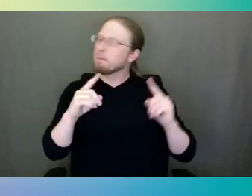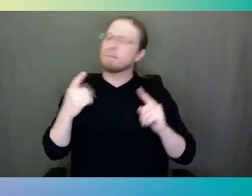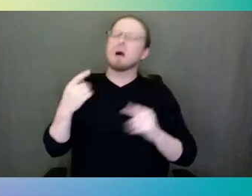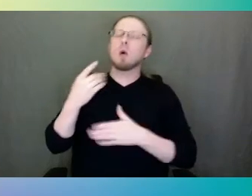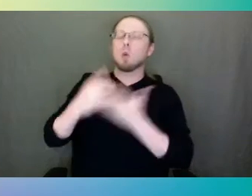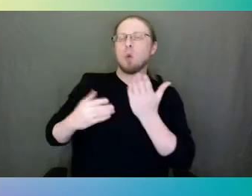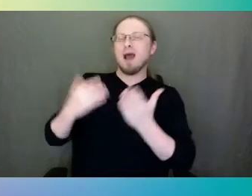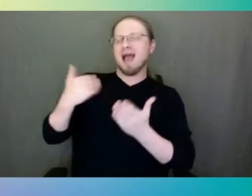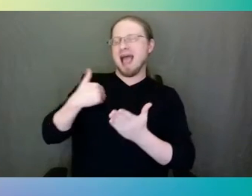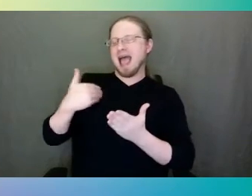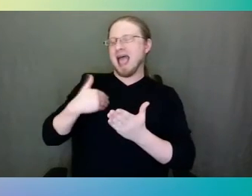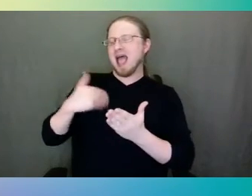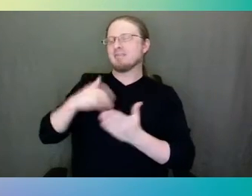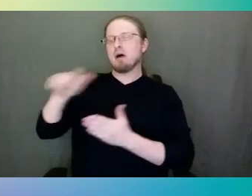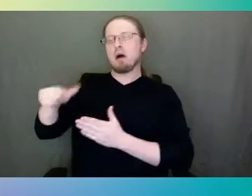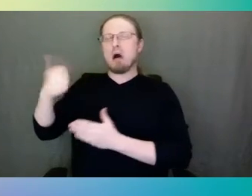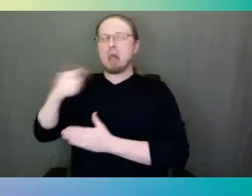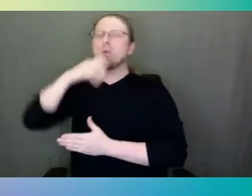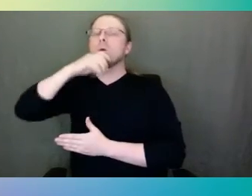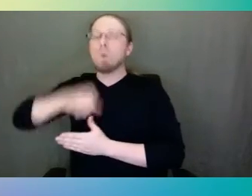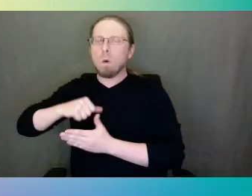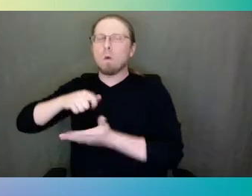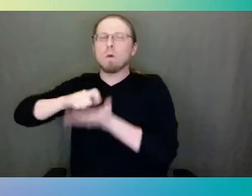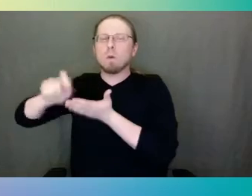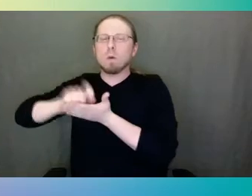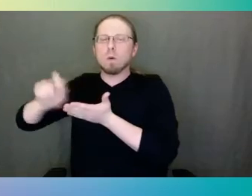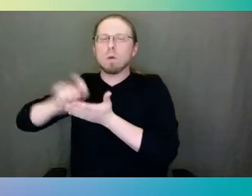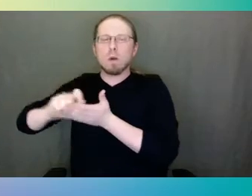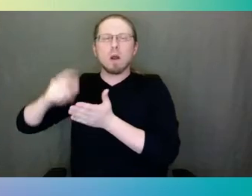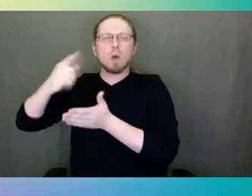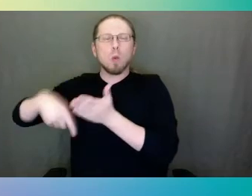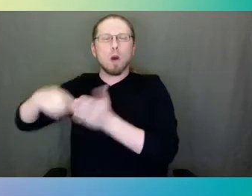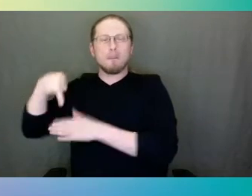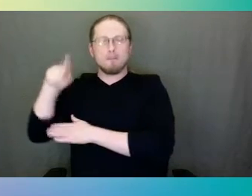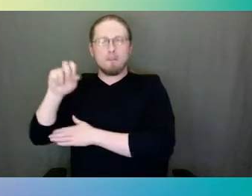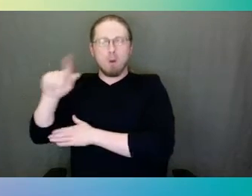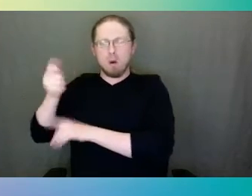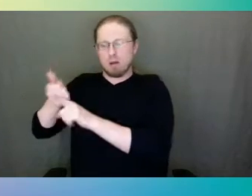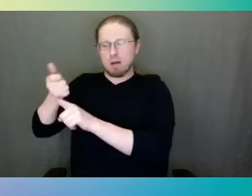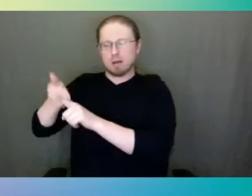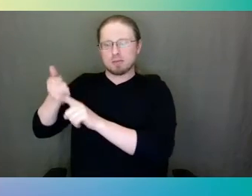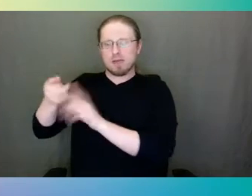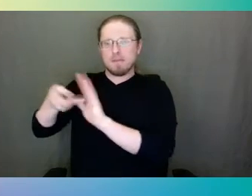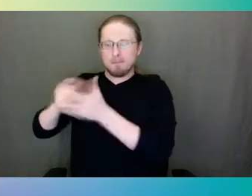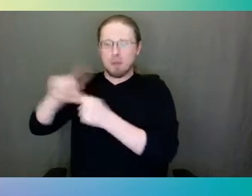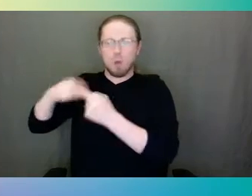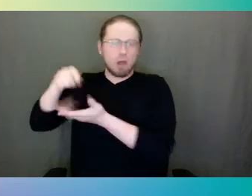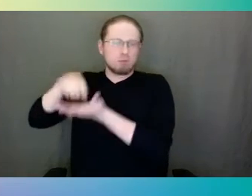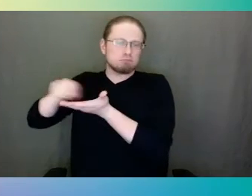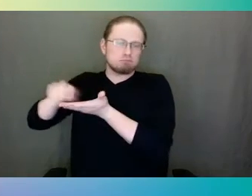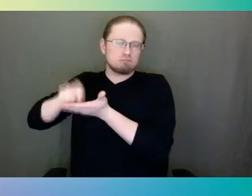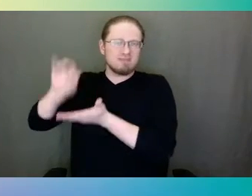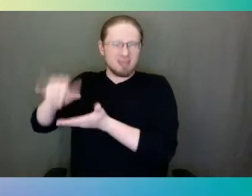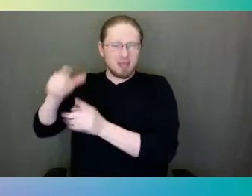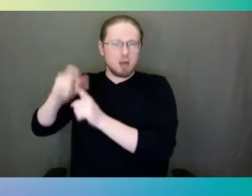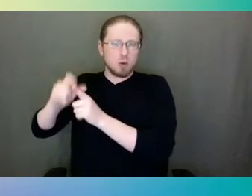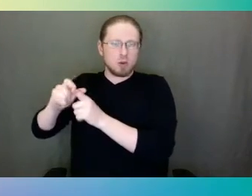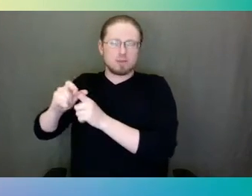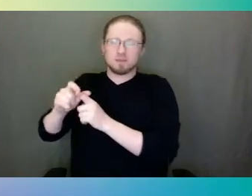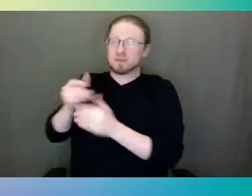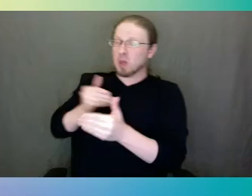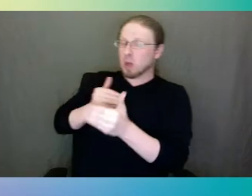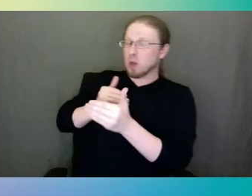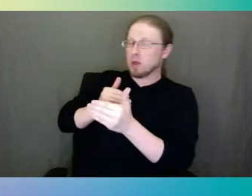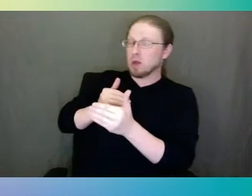that kind of give us an idea of what Paul meant by this term. The closest surviving text to the time of the